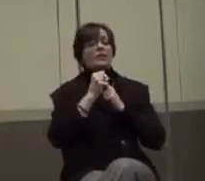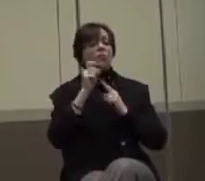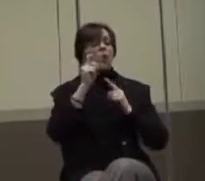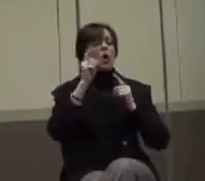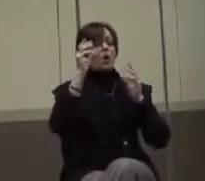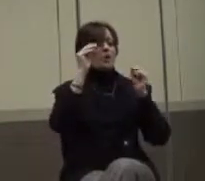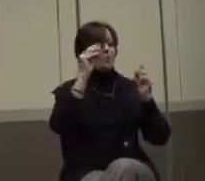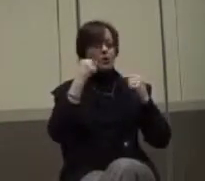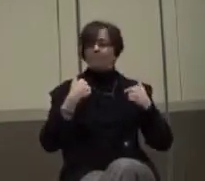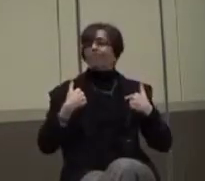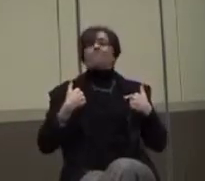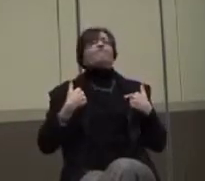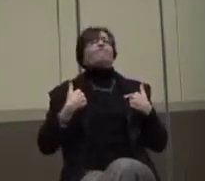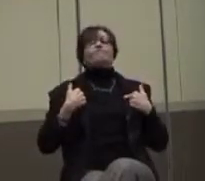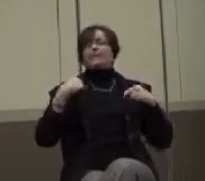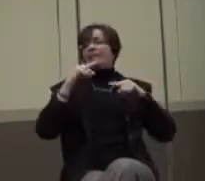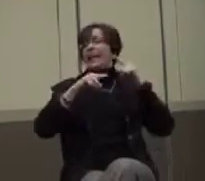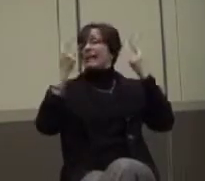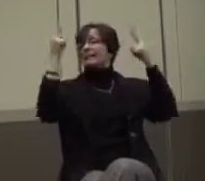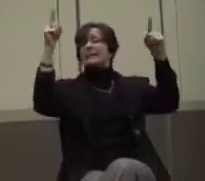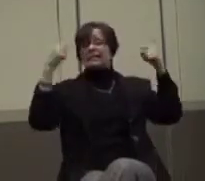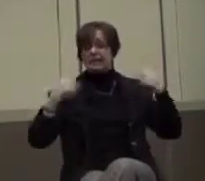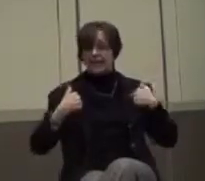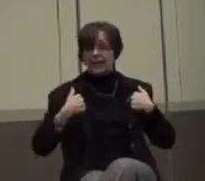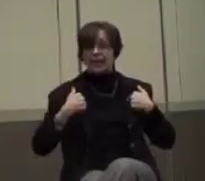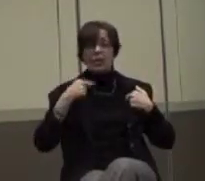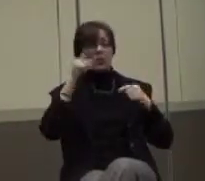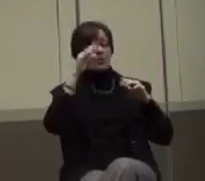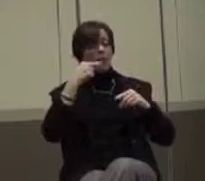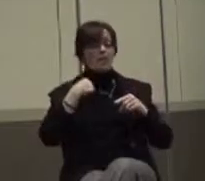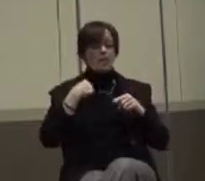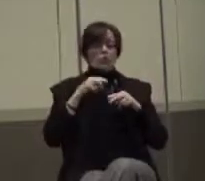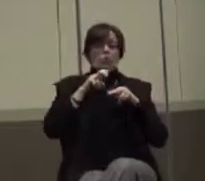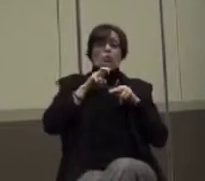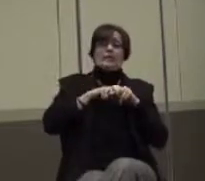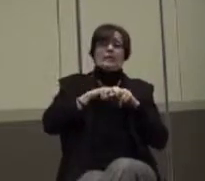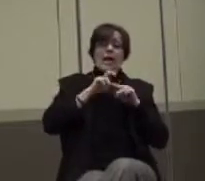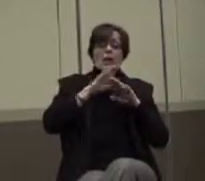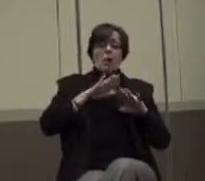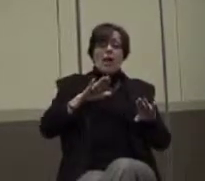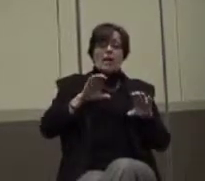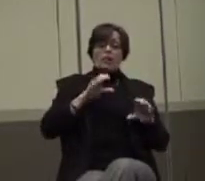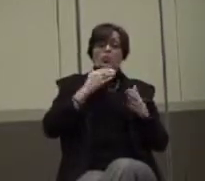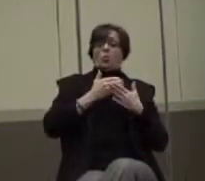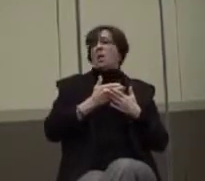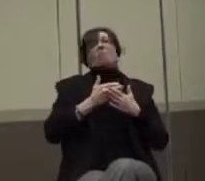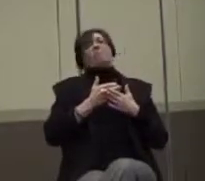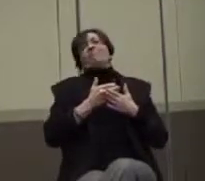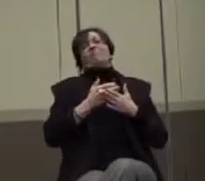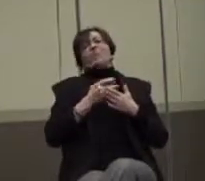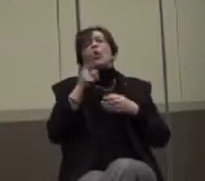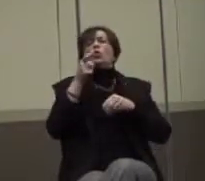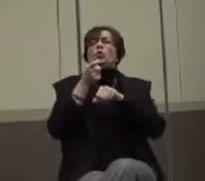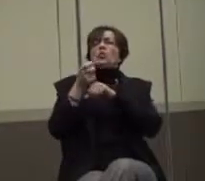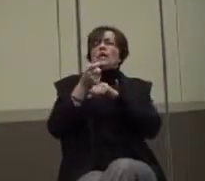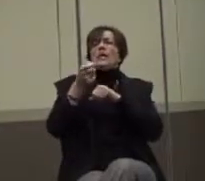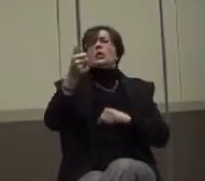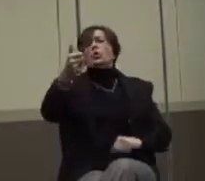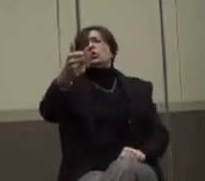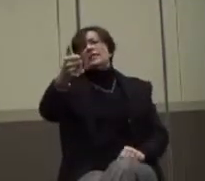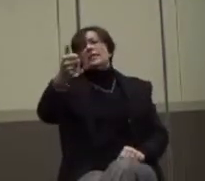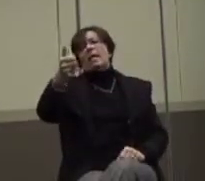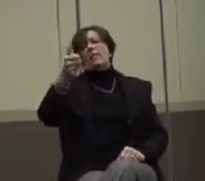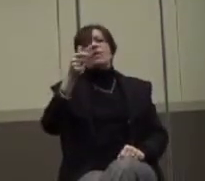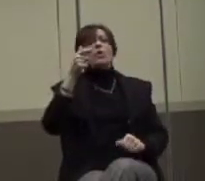cannot be successful, and you expect me to sit quietly and do well, you're kidding yourself. So if you've got a teacher